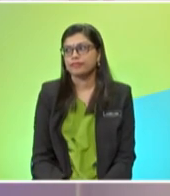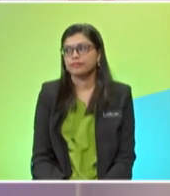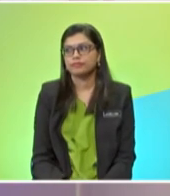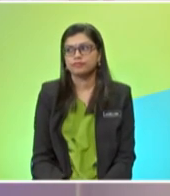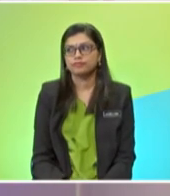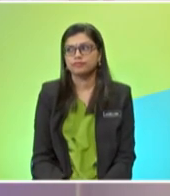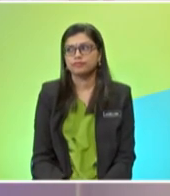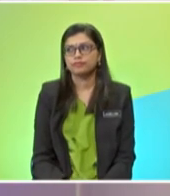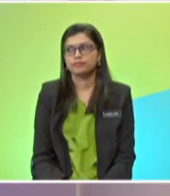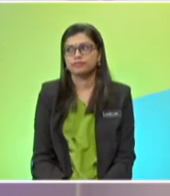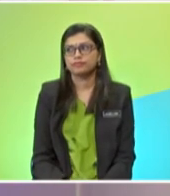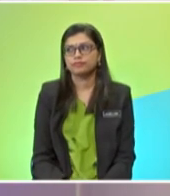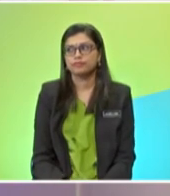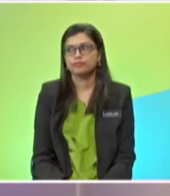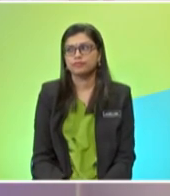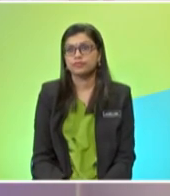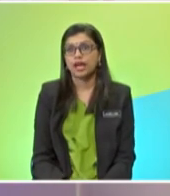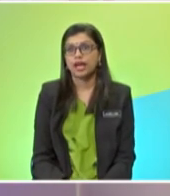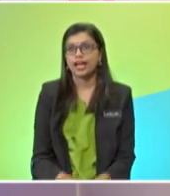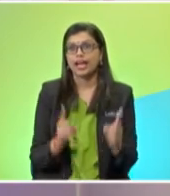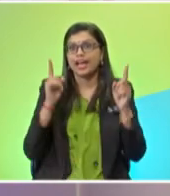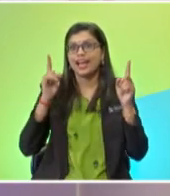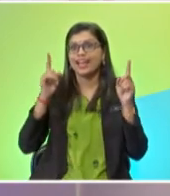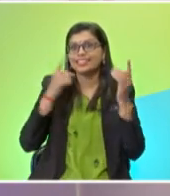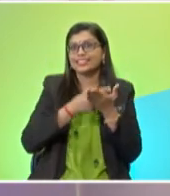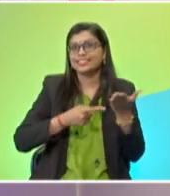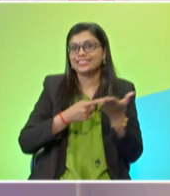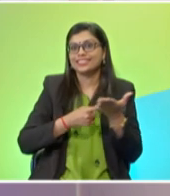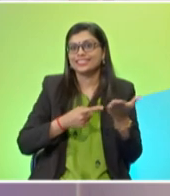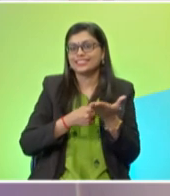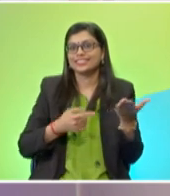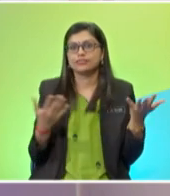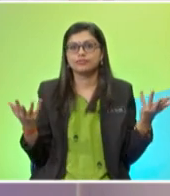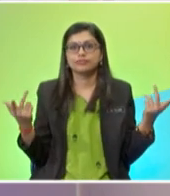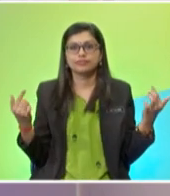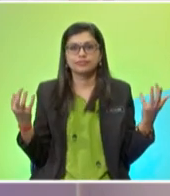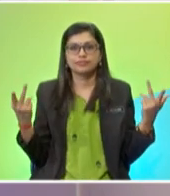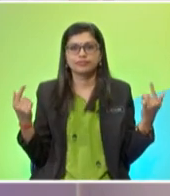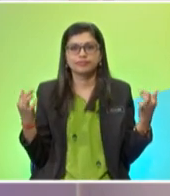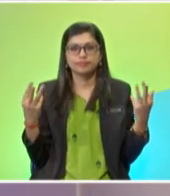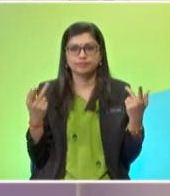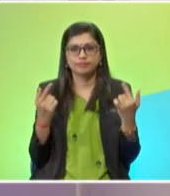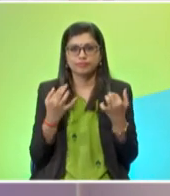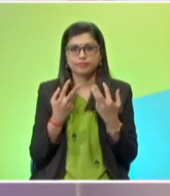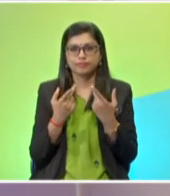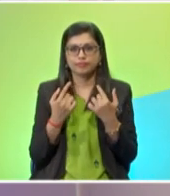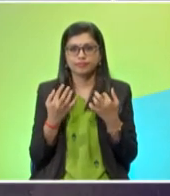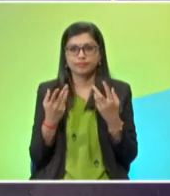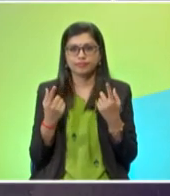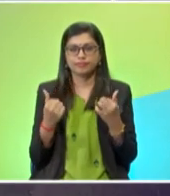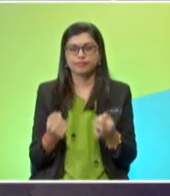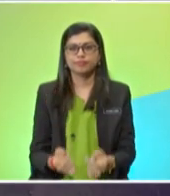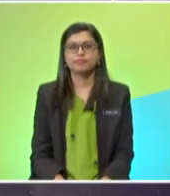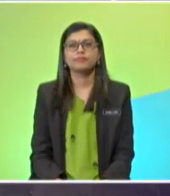Home. Okay. Okay, let's guess this one. Oh, the first one. The first one. My friends, what do we have?